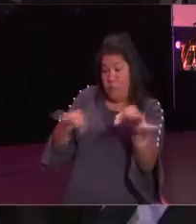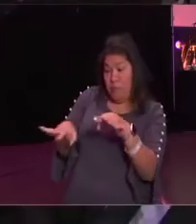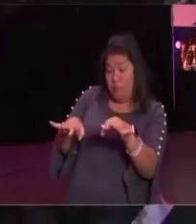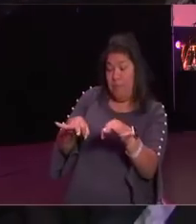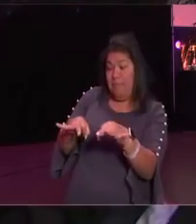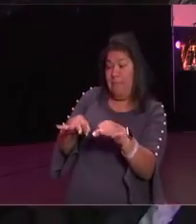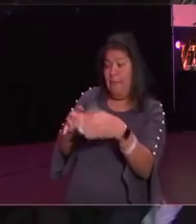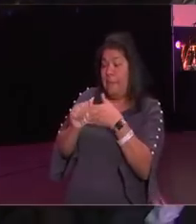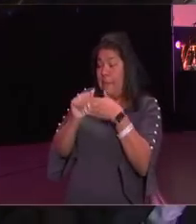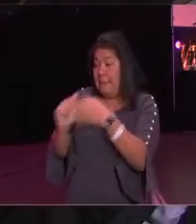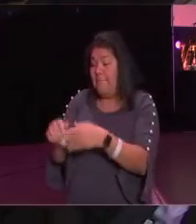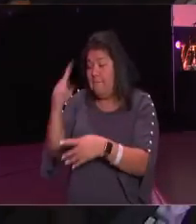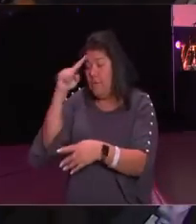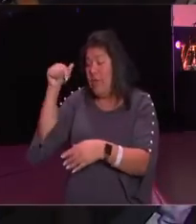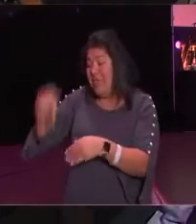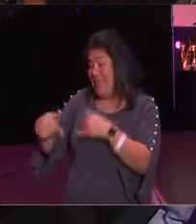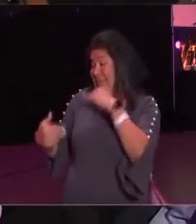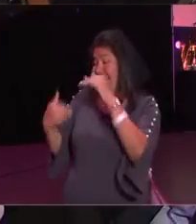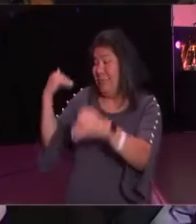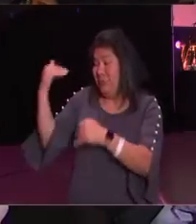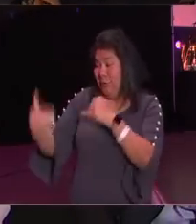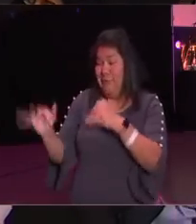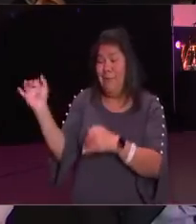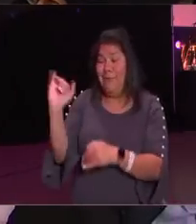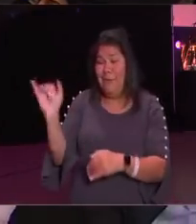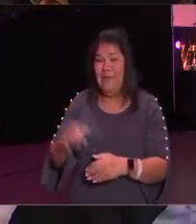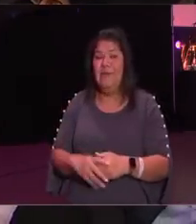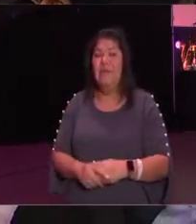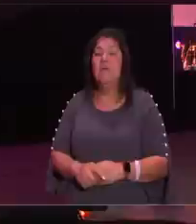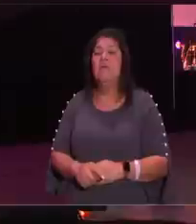and direction for this generation.